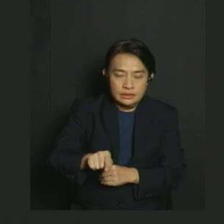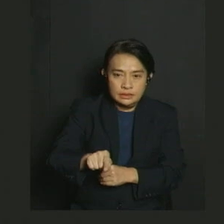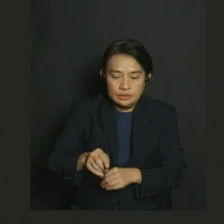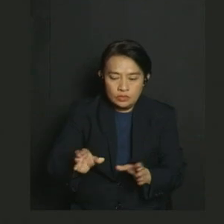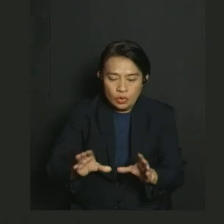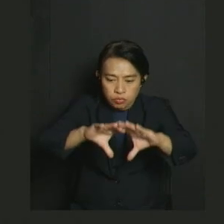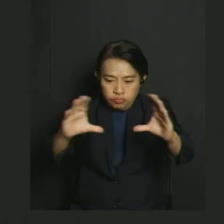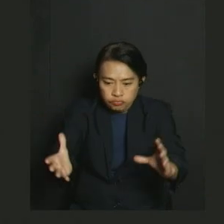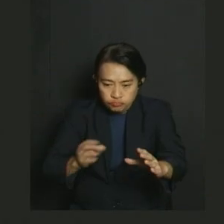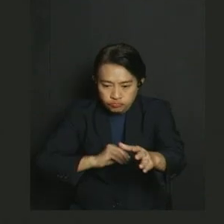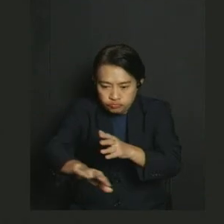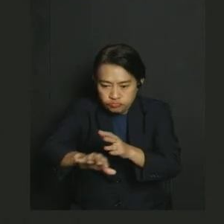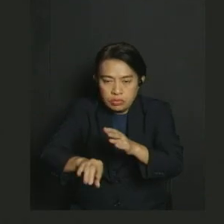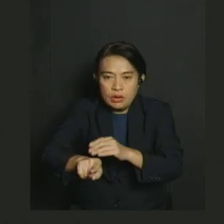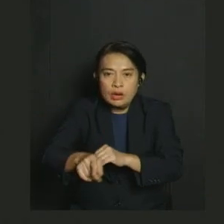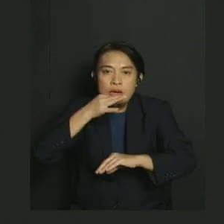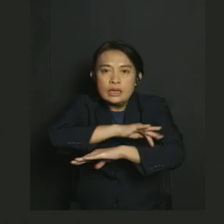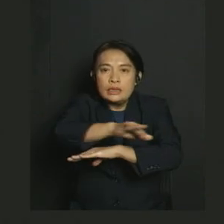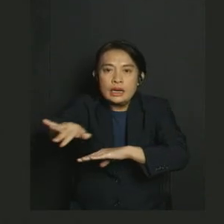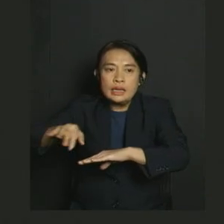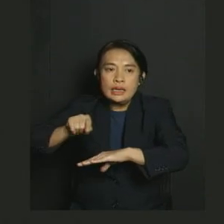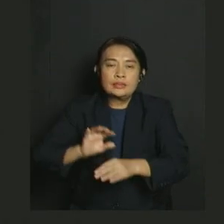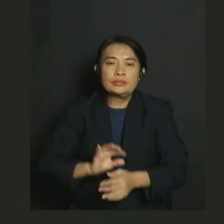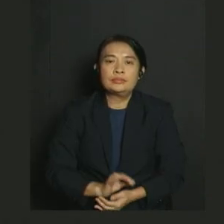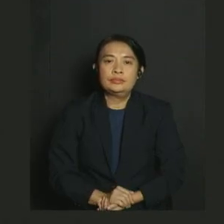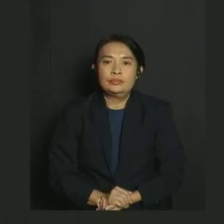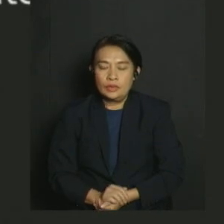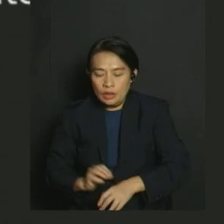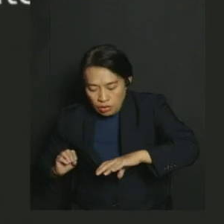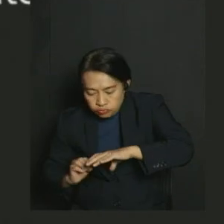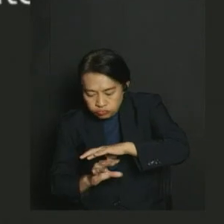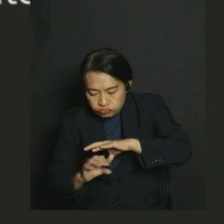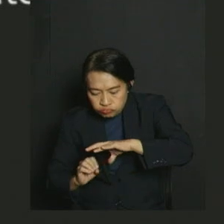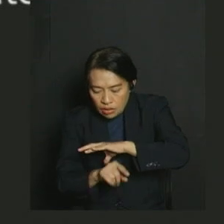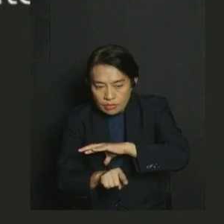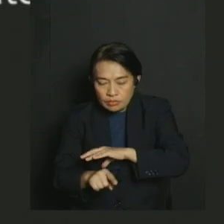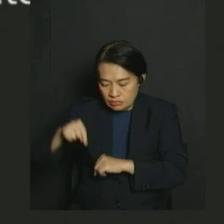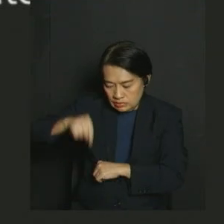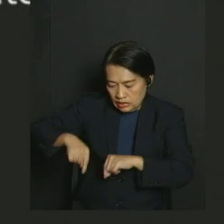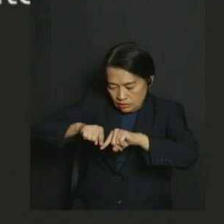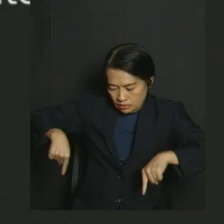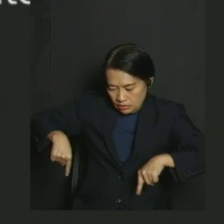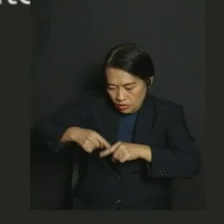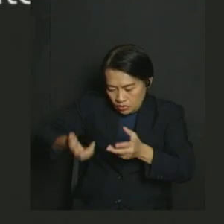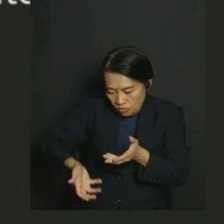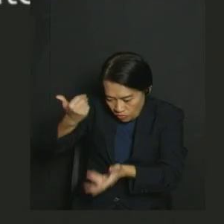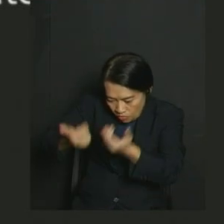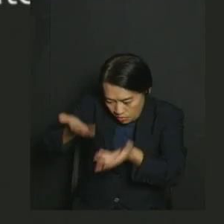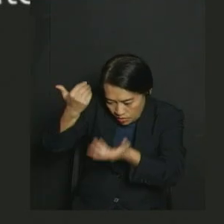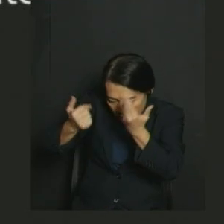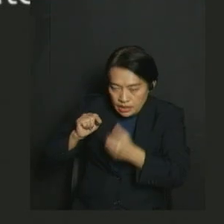tools to seal the drainage, to dredging to clean it up, and to ensure they have a